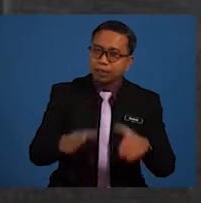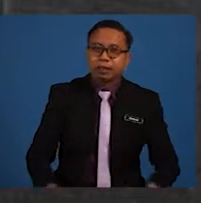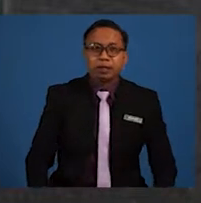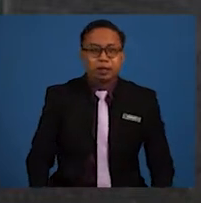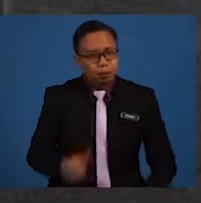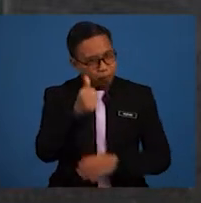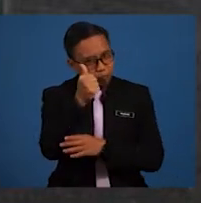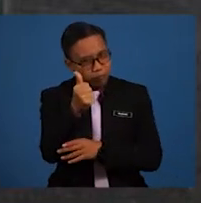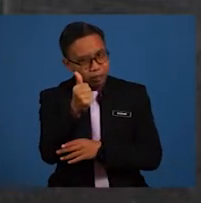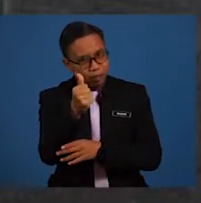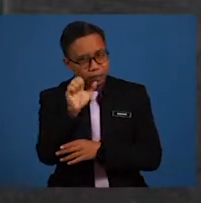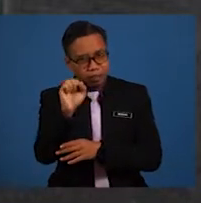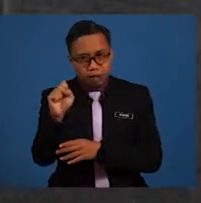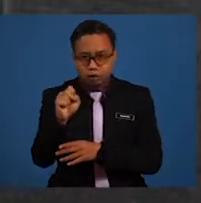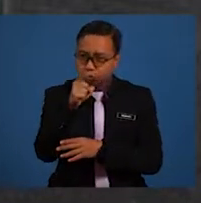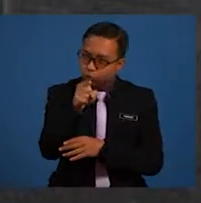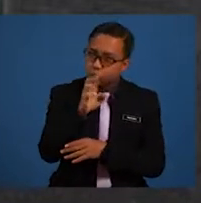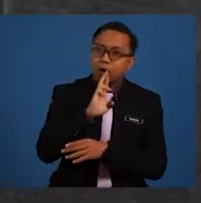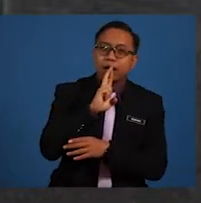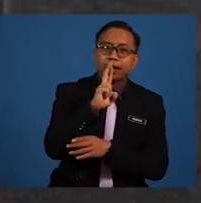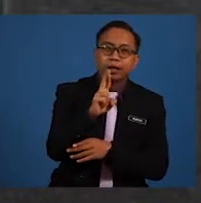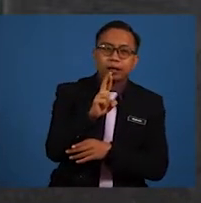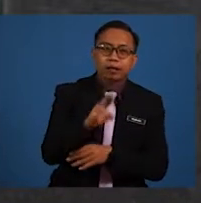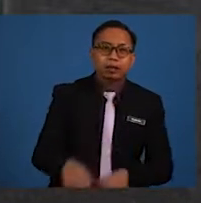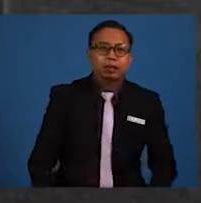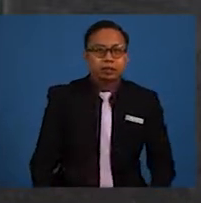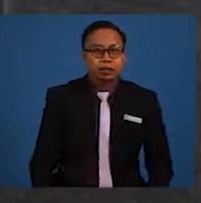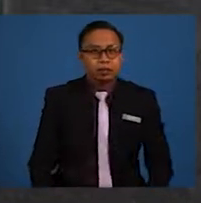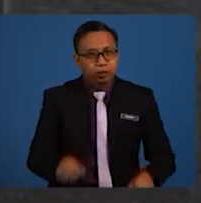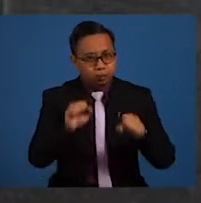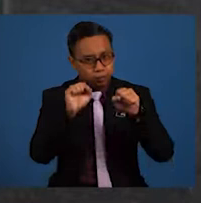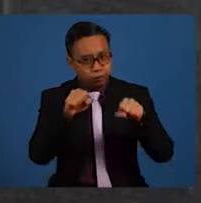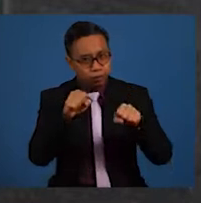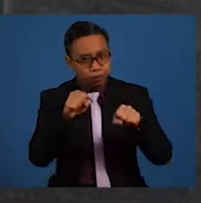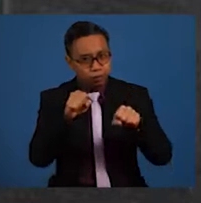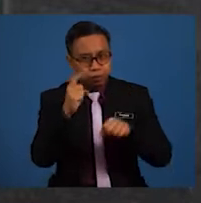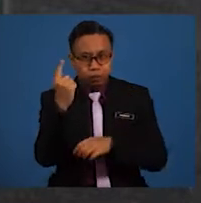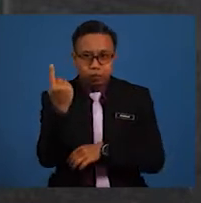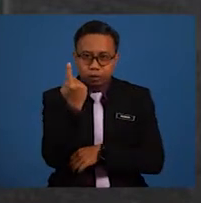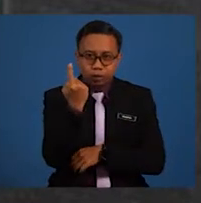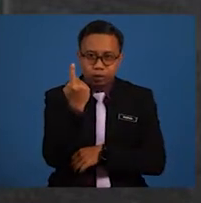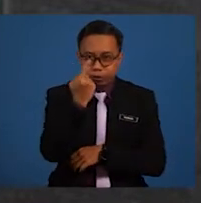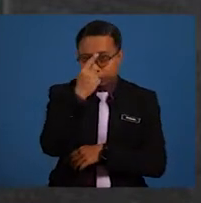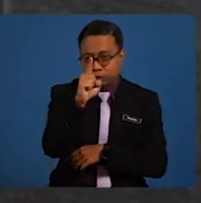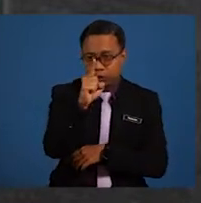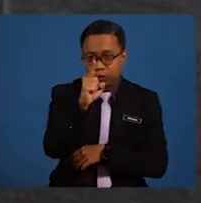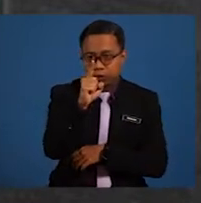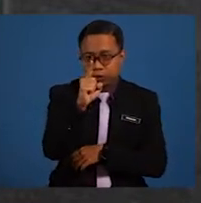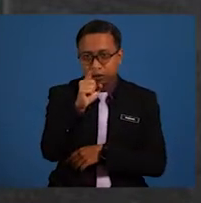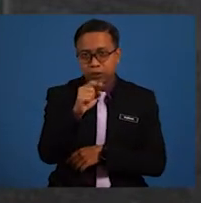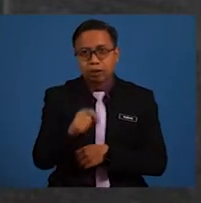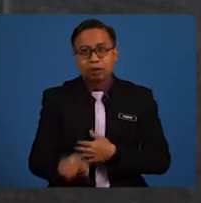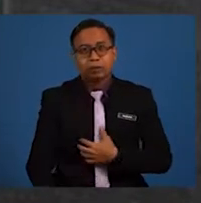as perfect as you are. Could you, if only for a moment,